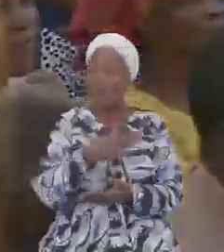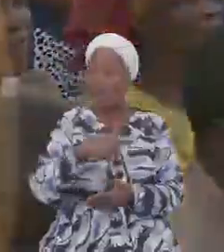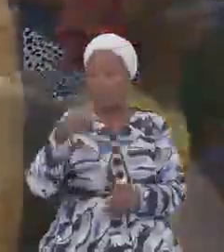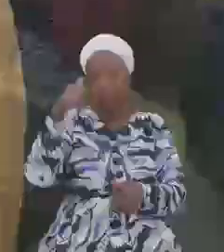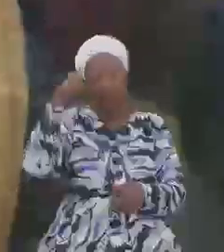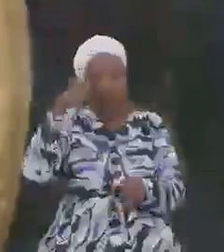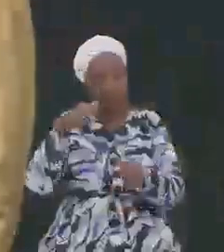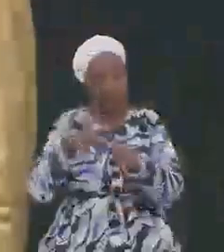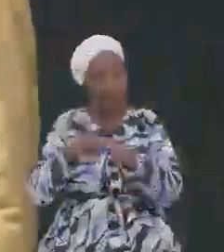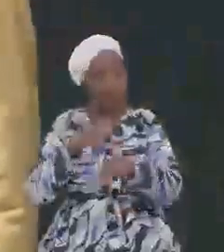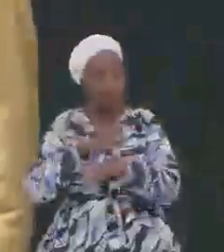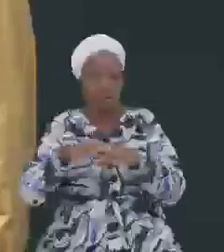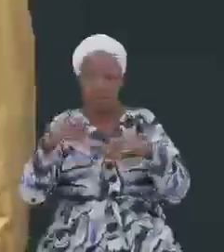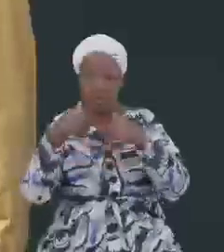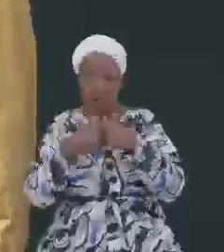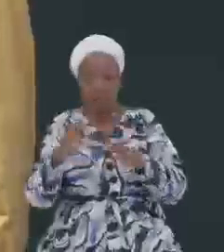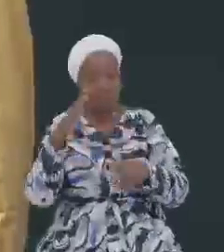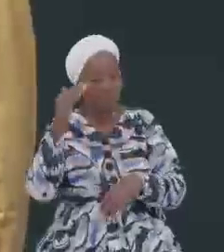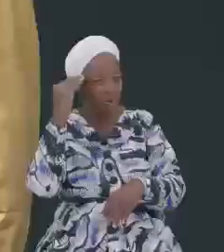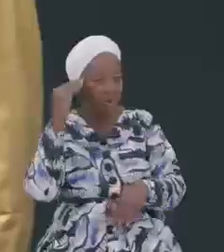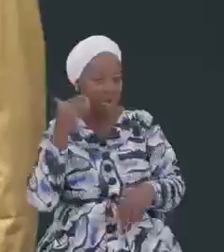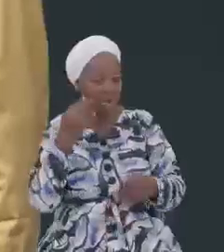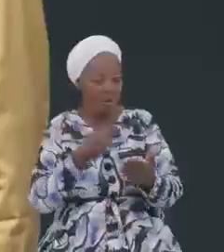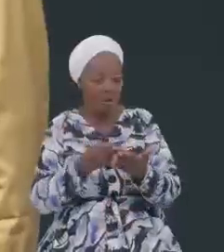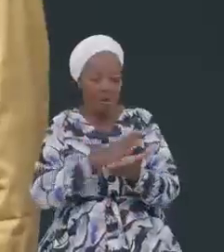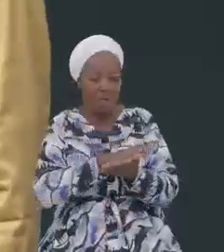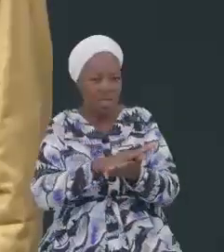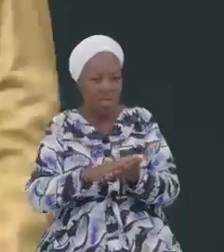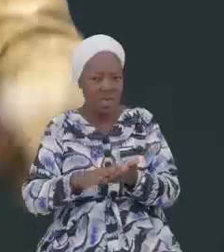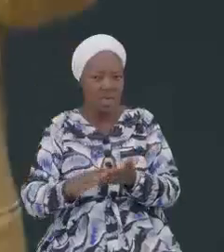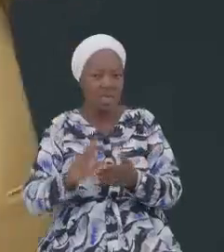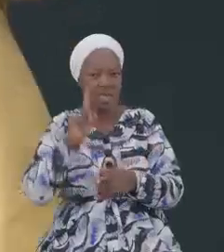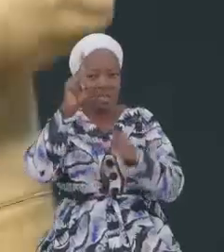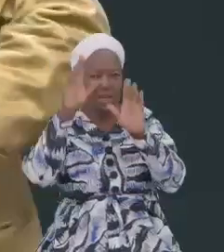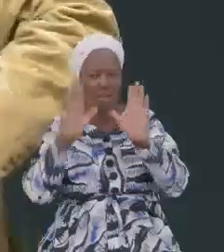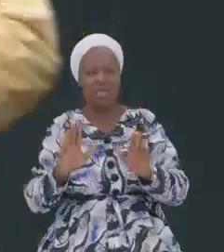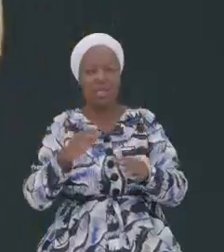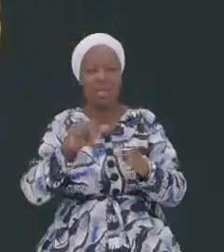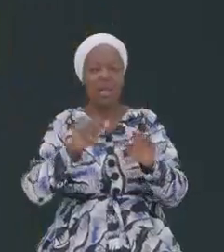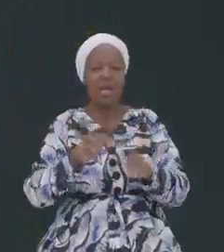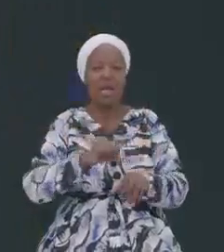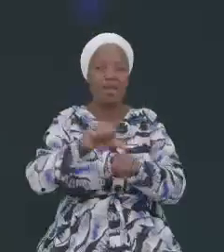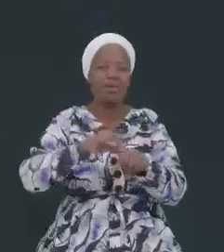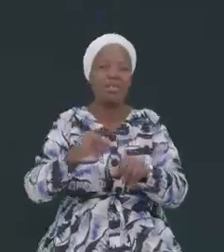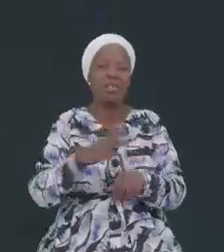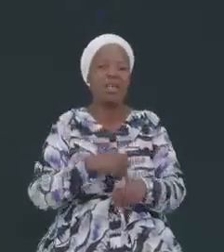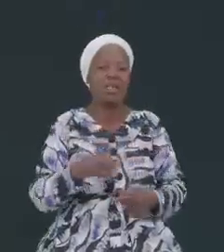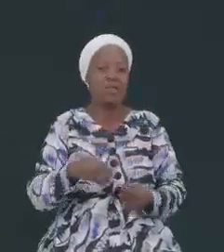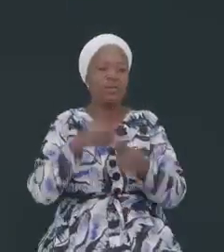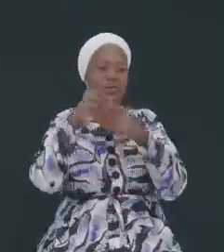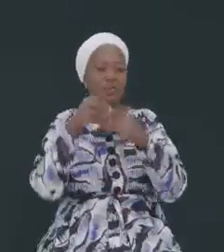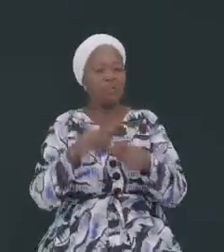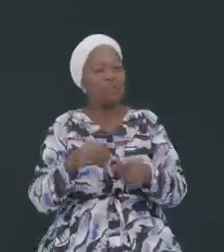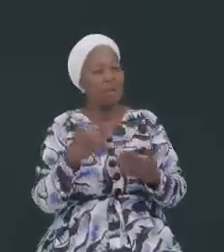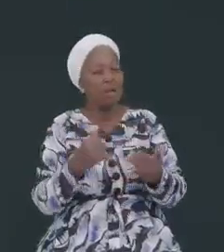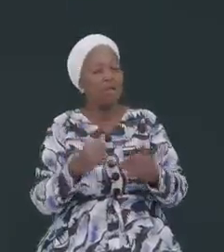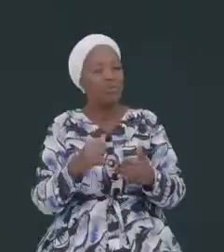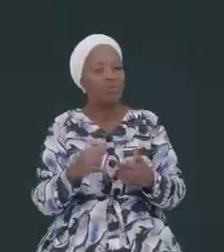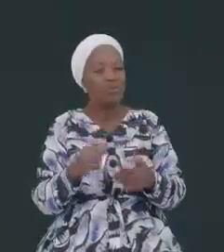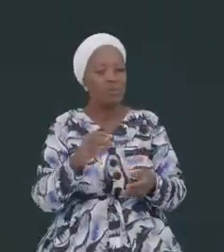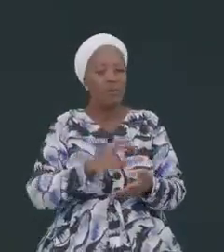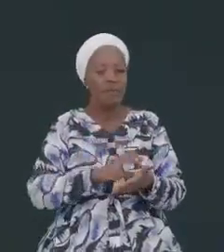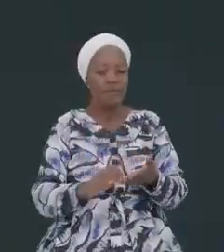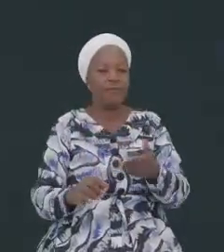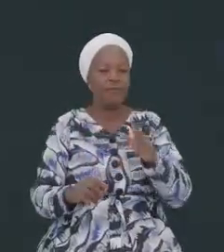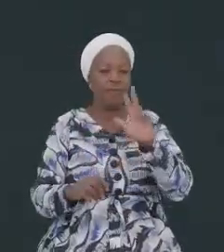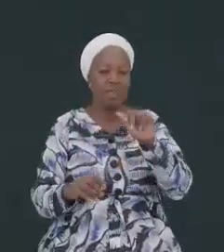don't lose your head. Holiness, excellence, anointing, distinctive. I'm looking at verse 13. And the